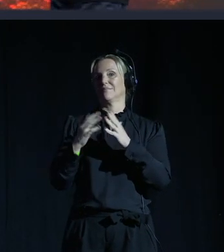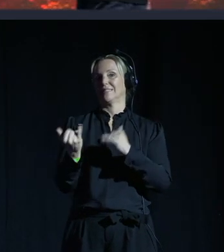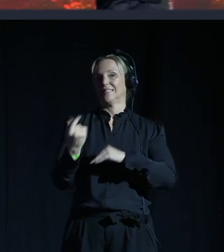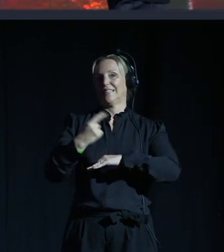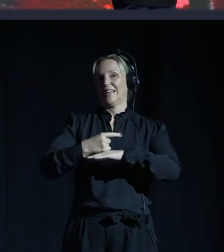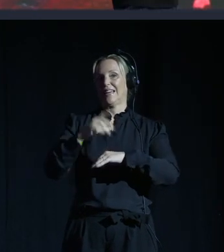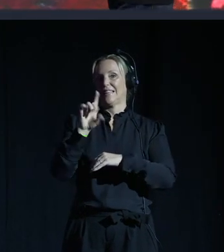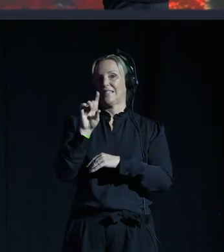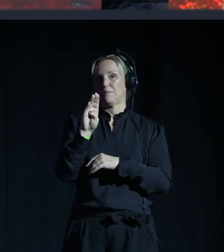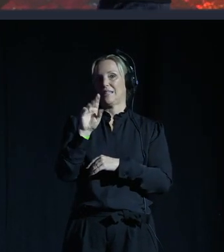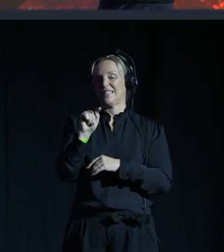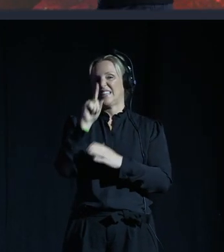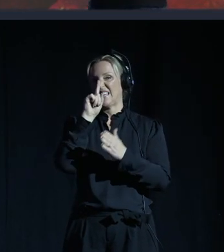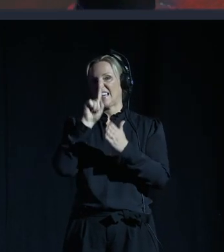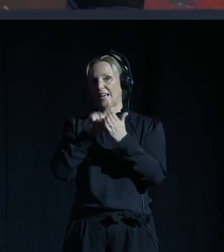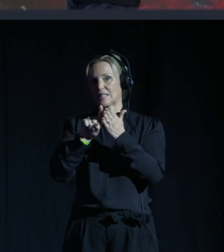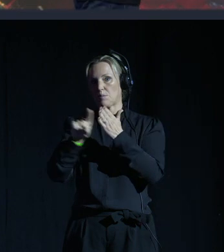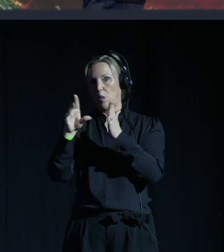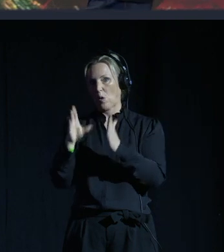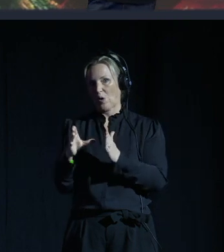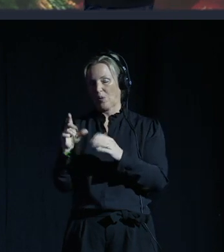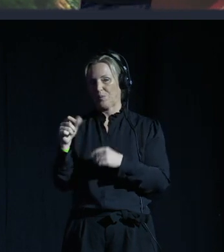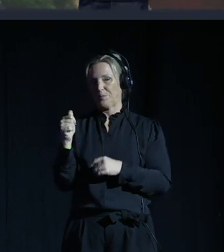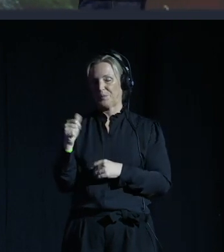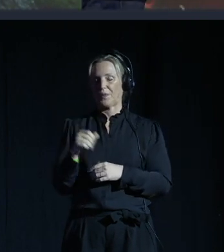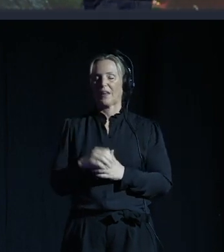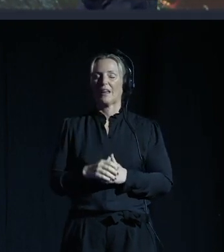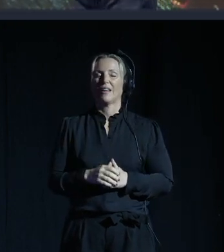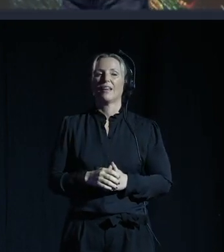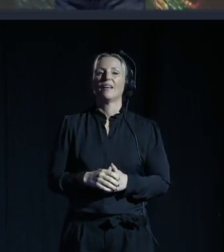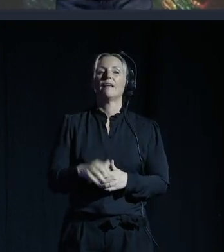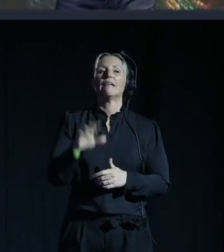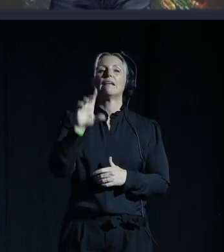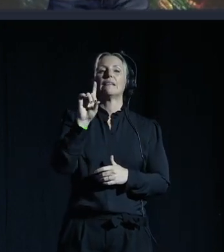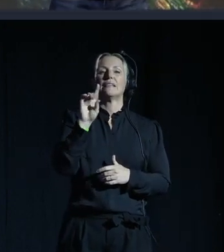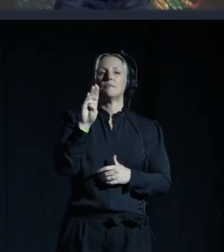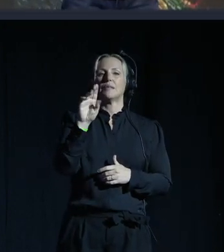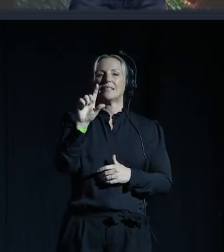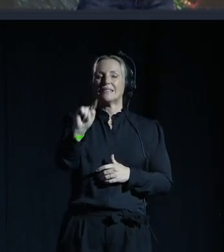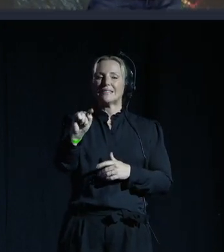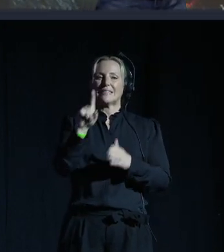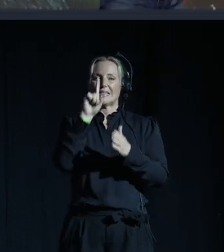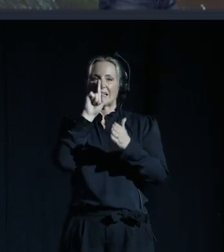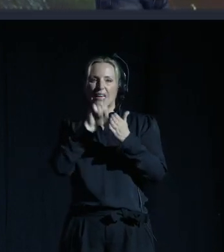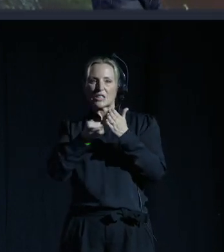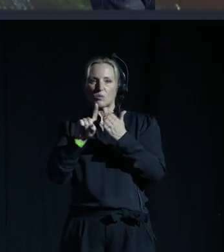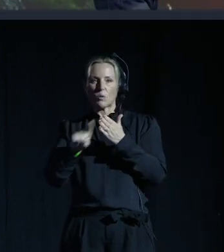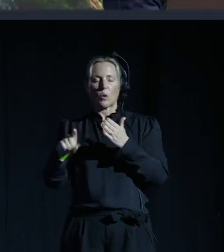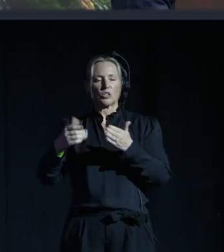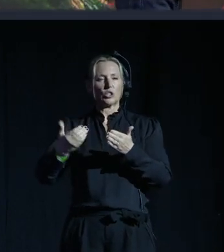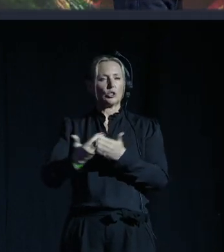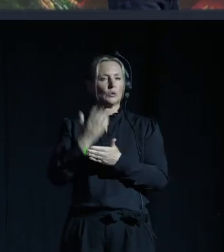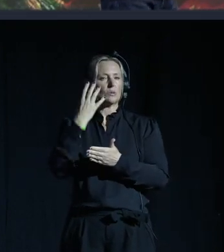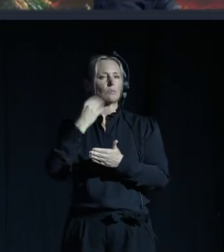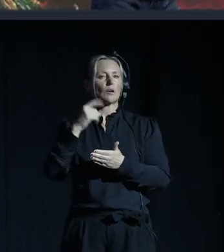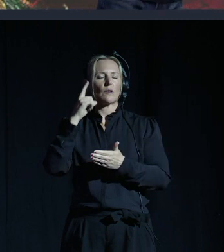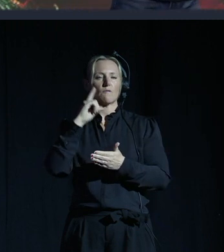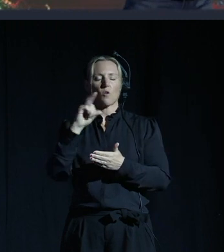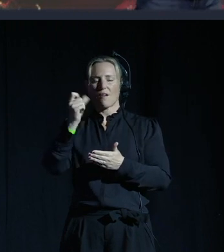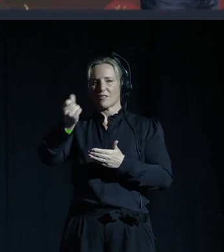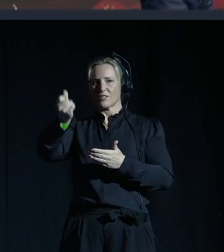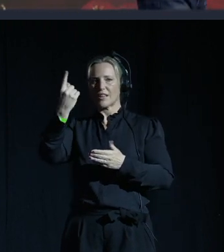DBT Explorer. DBT Explorer is a new cloud experience for discovering, understanding, and sharing your